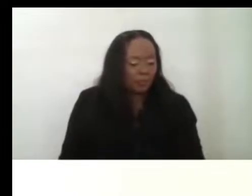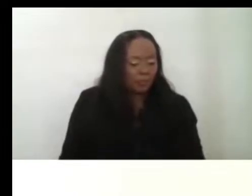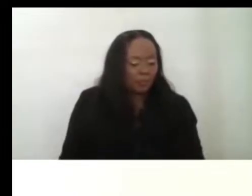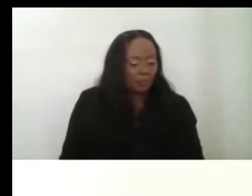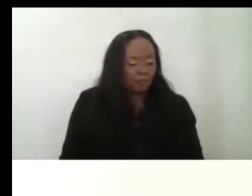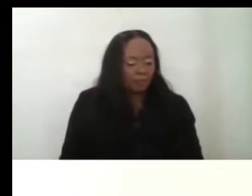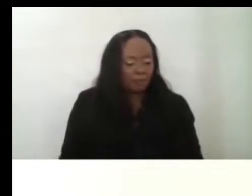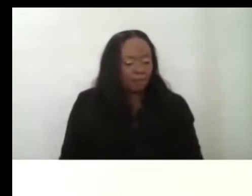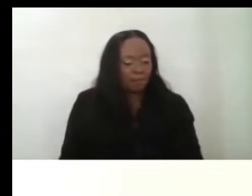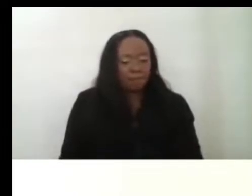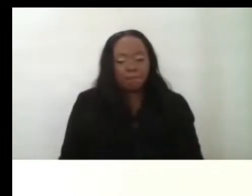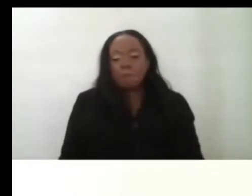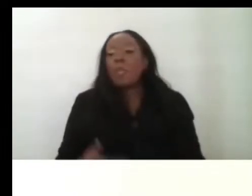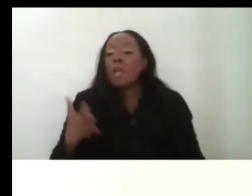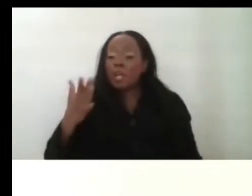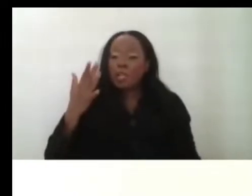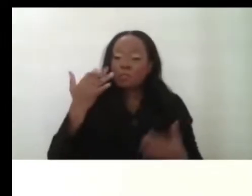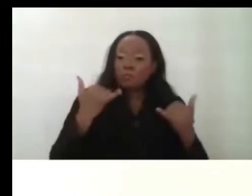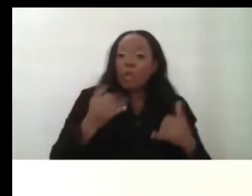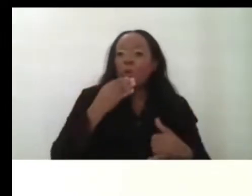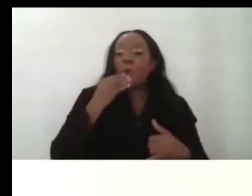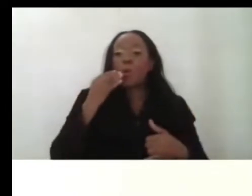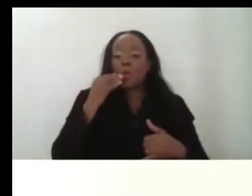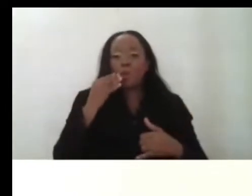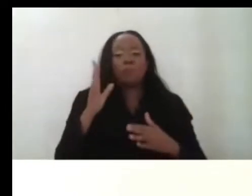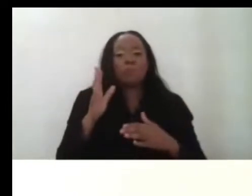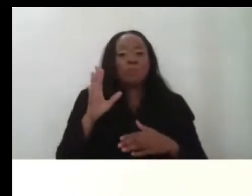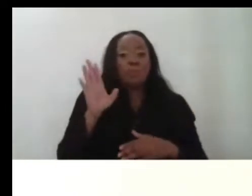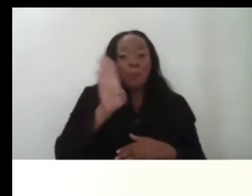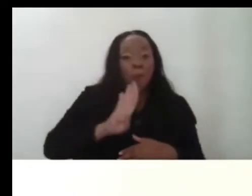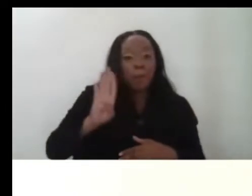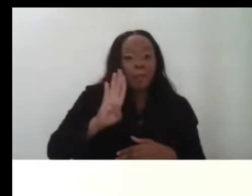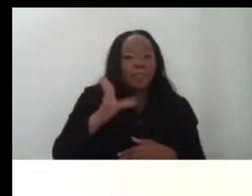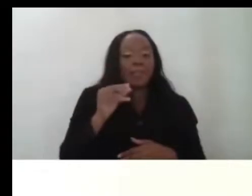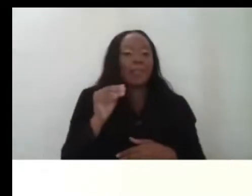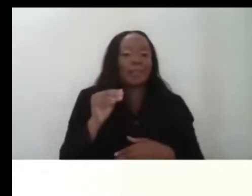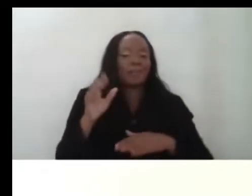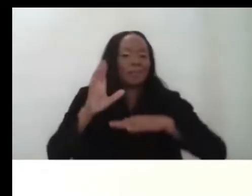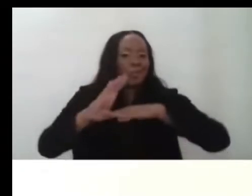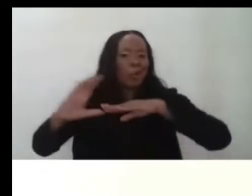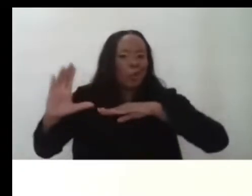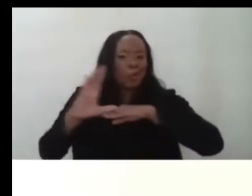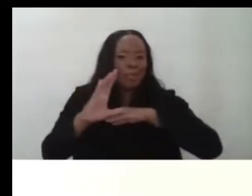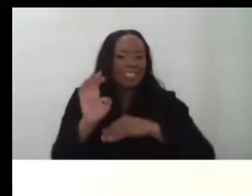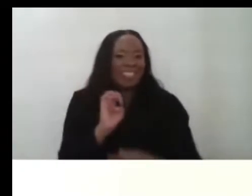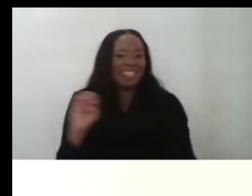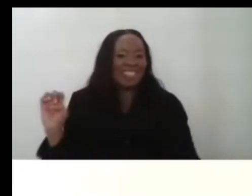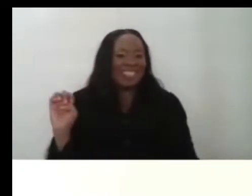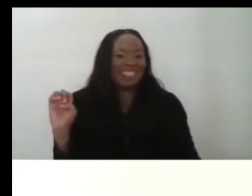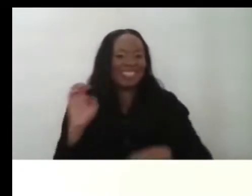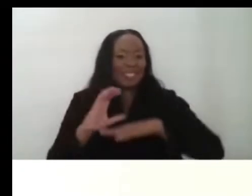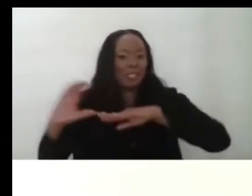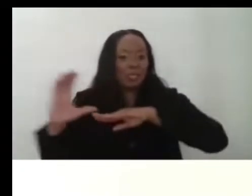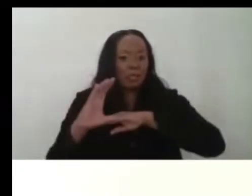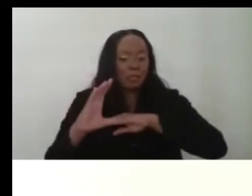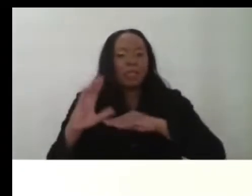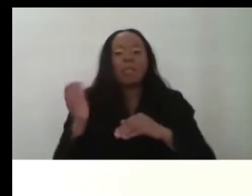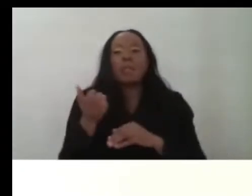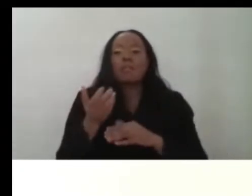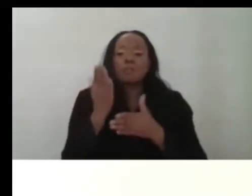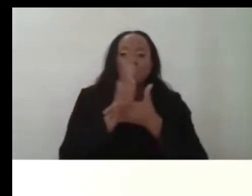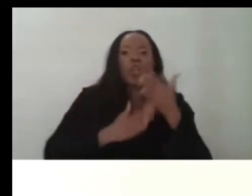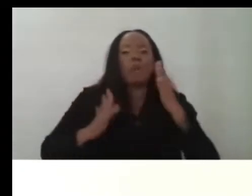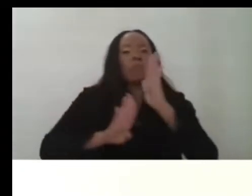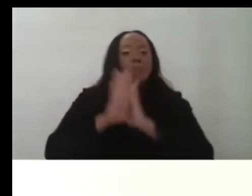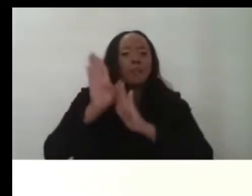of Barbados, where these tropical cyclones develop, and few of them come